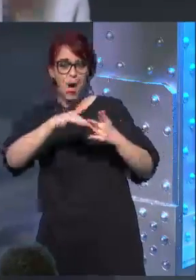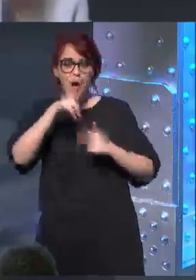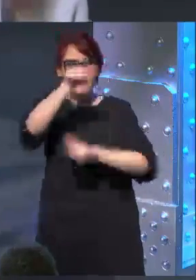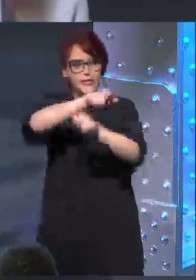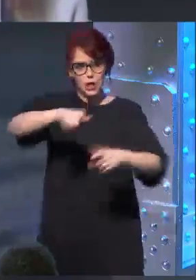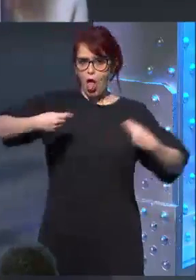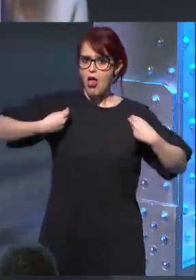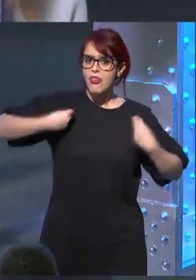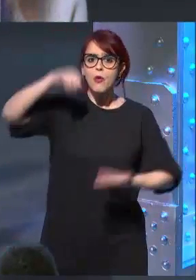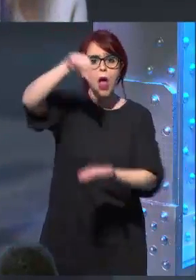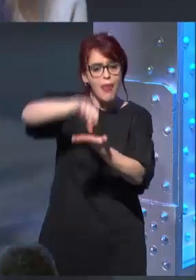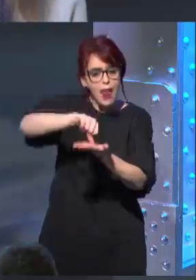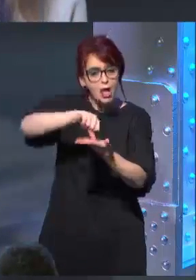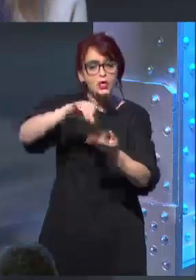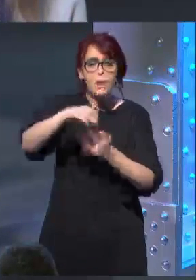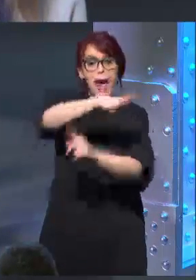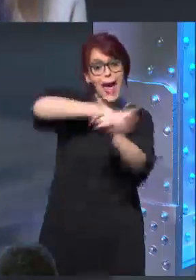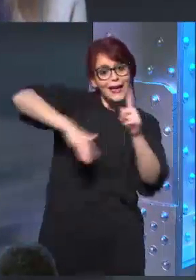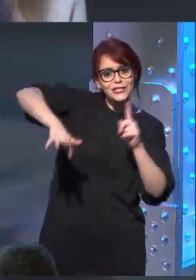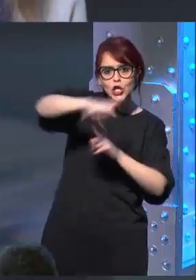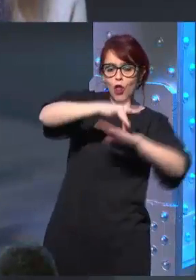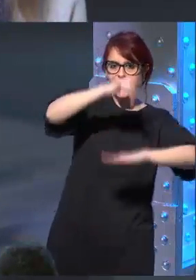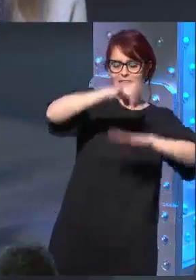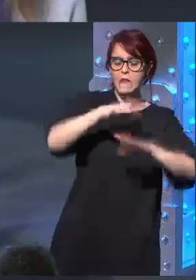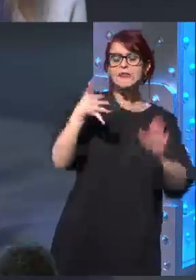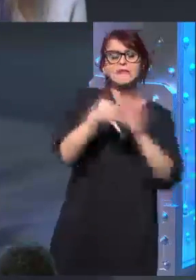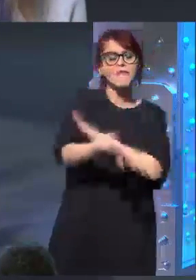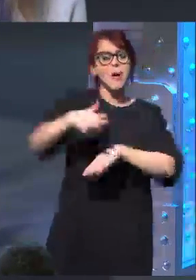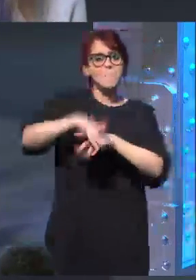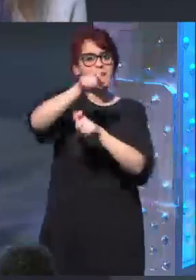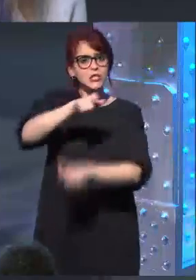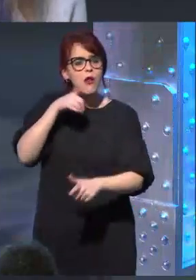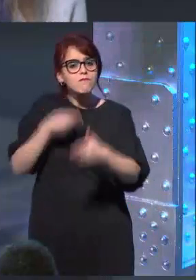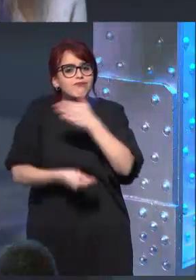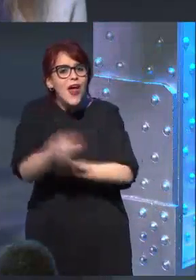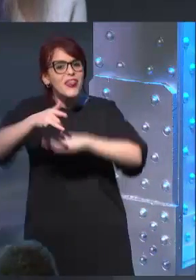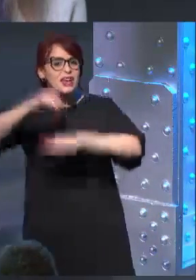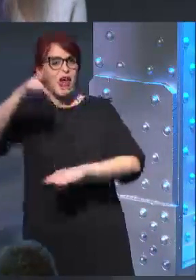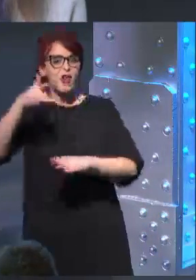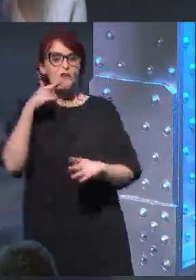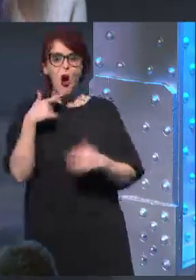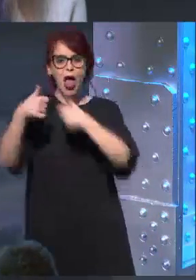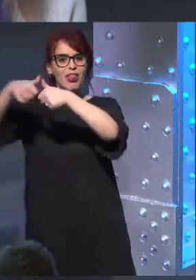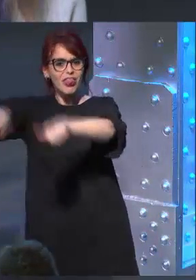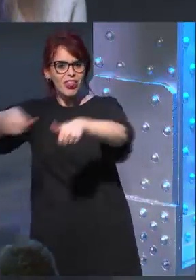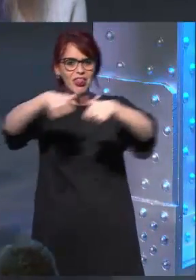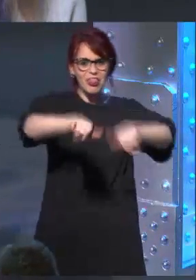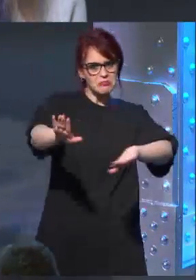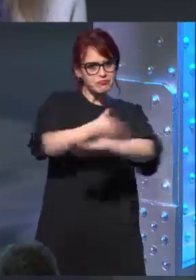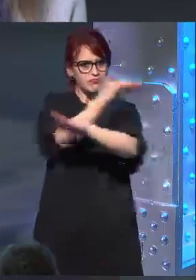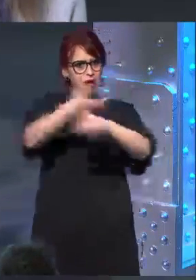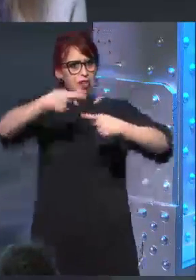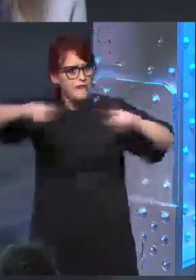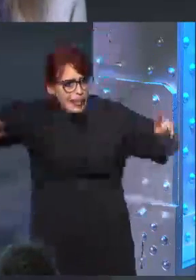always makes me blink, because we are talking about a new environment, but we're not